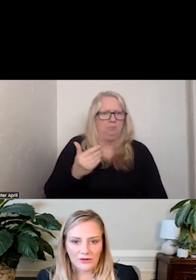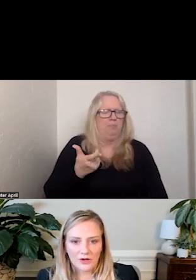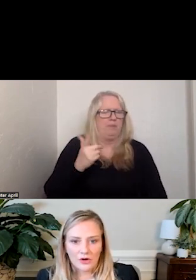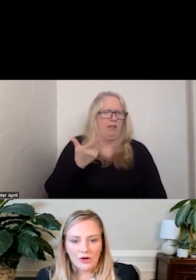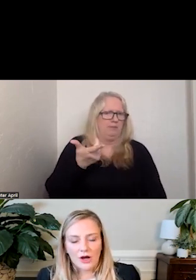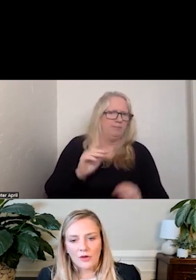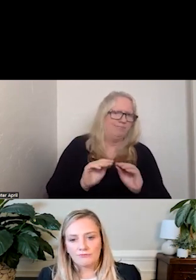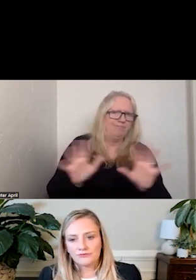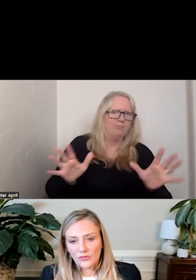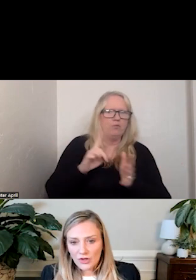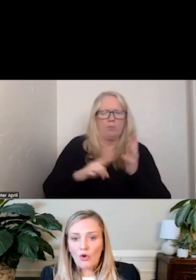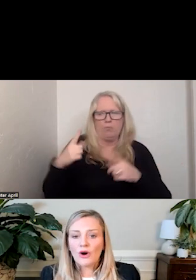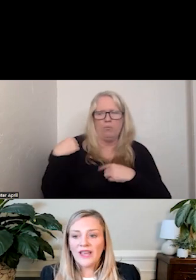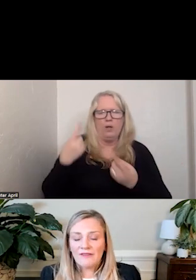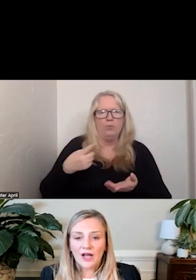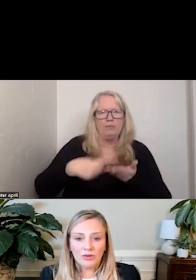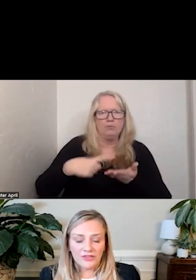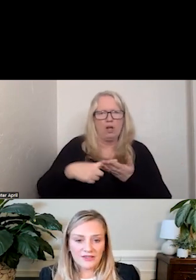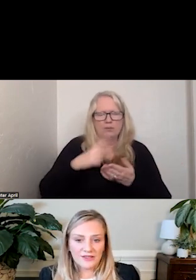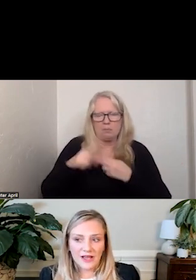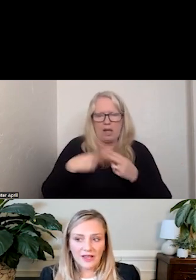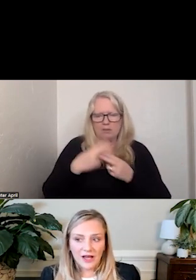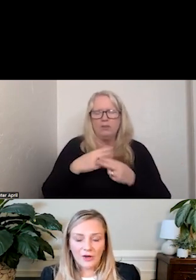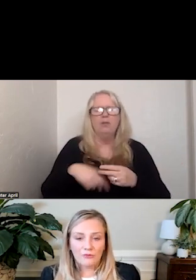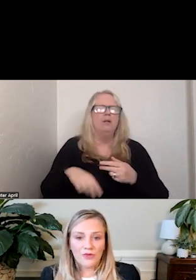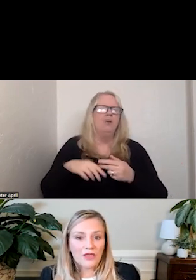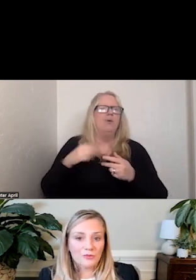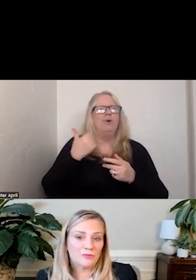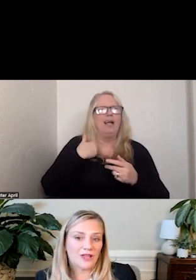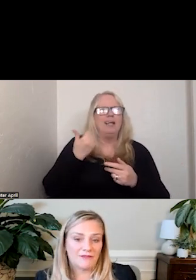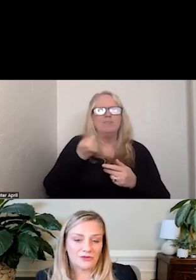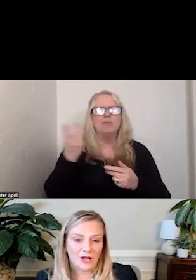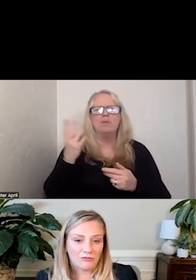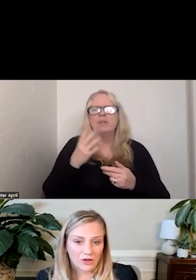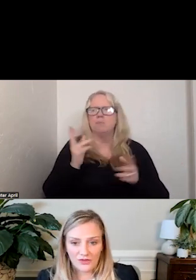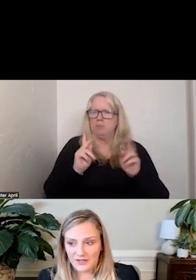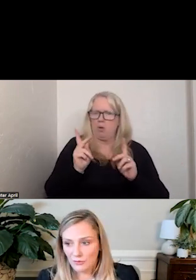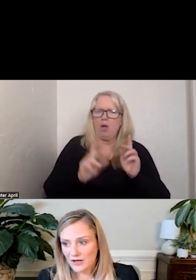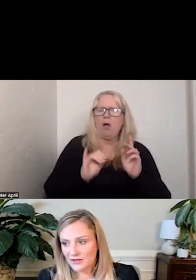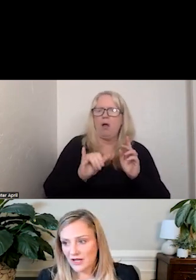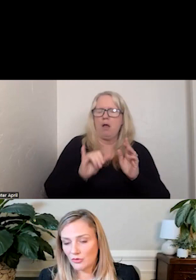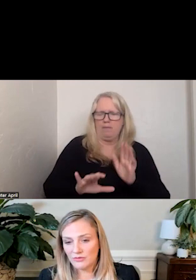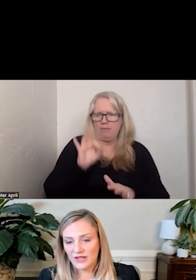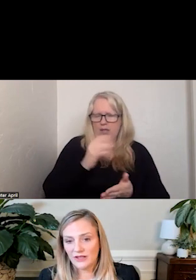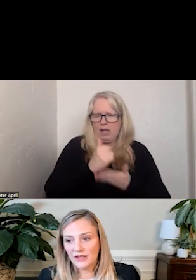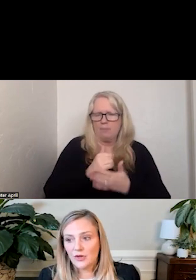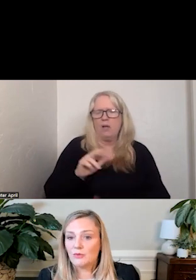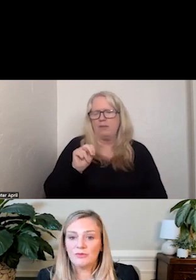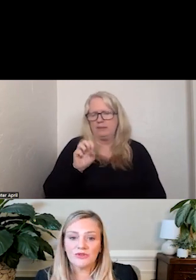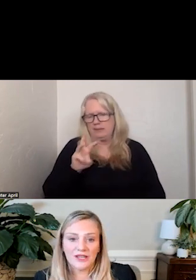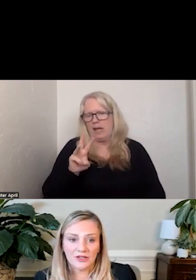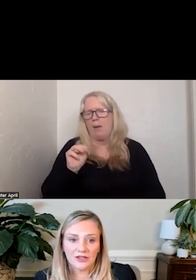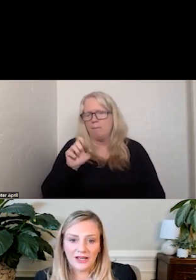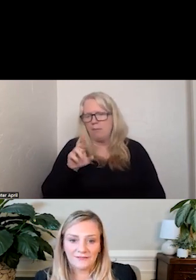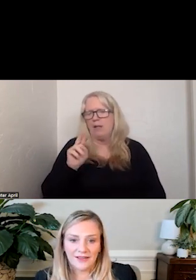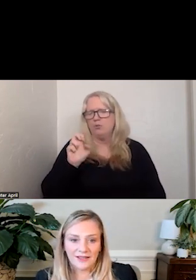about. Or I have a couple things that other people have found helpful on this Now Matters Now website that maybe